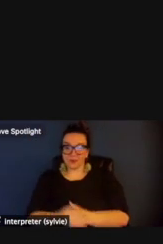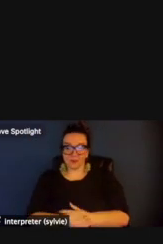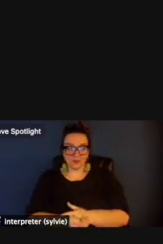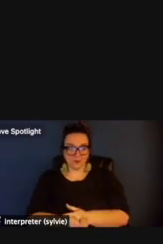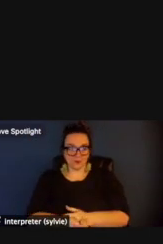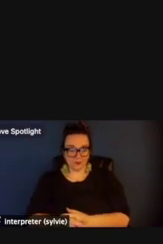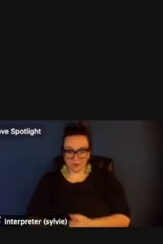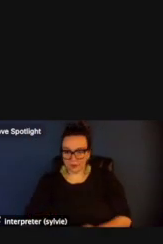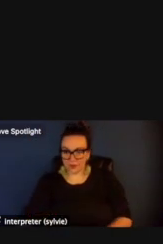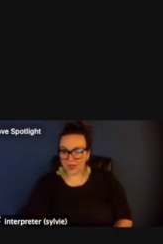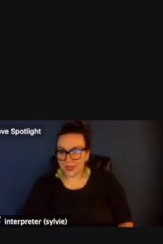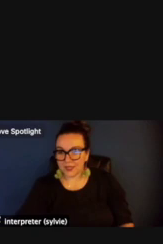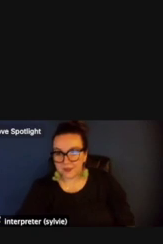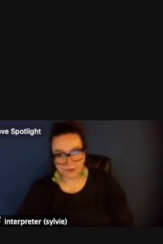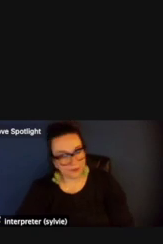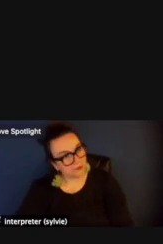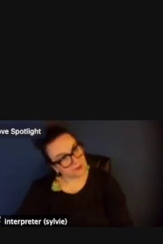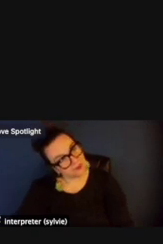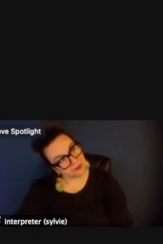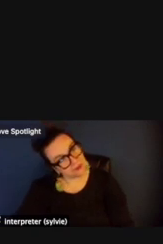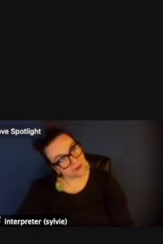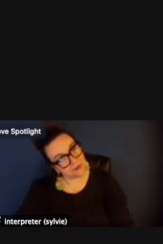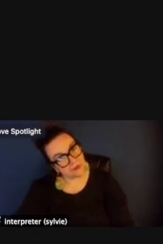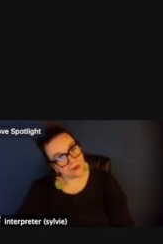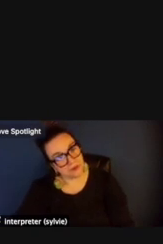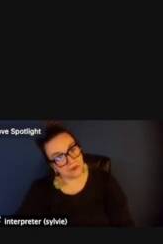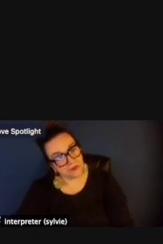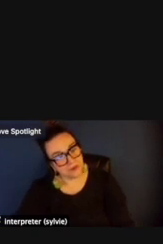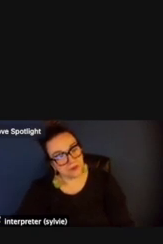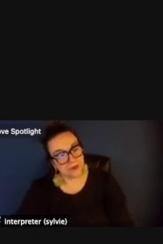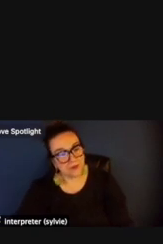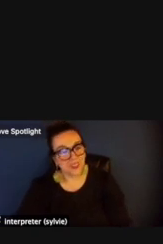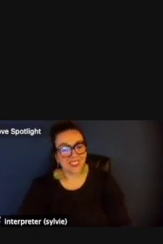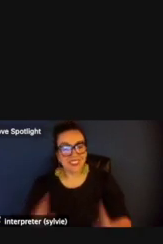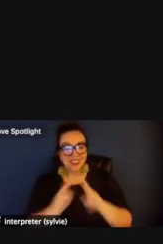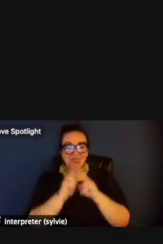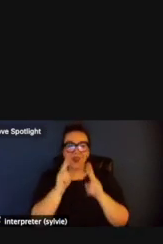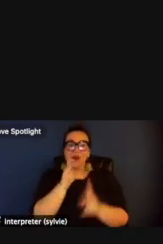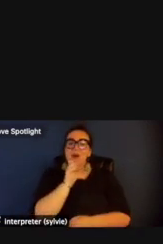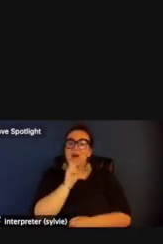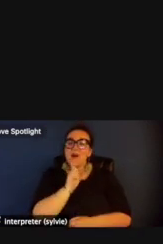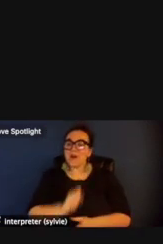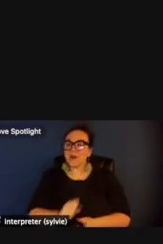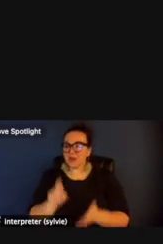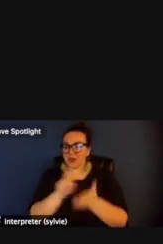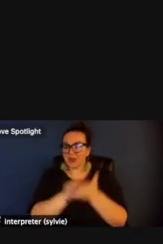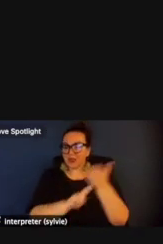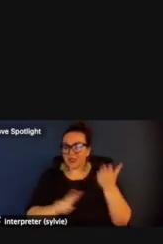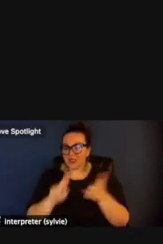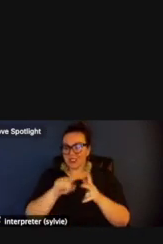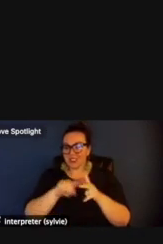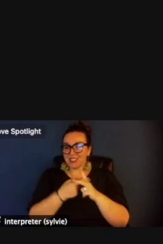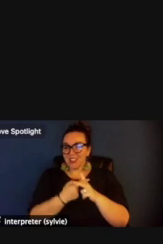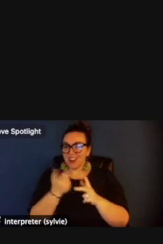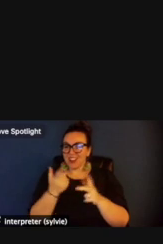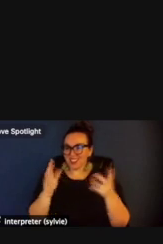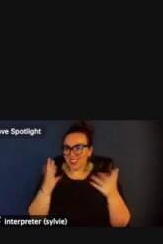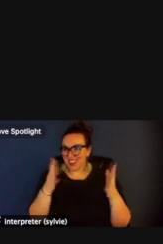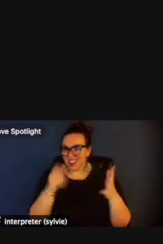All right, this is so this is a very old university that was started as kind of a Chinese